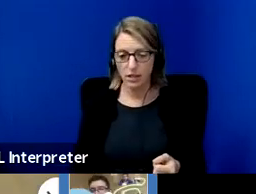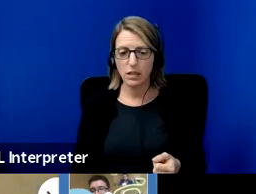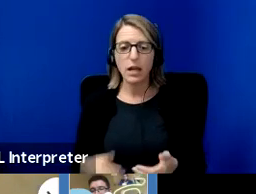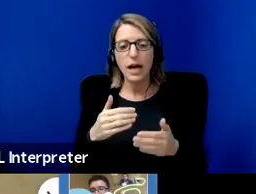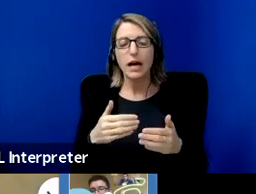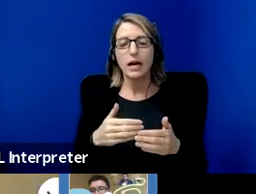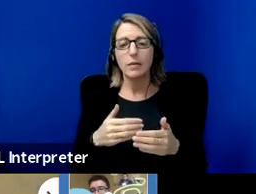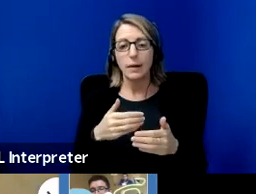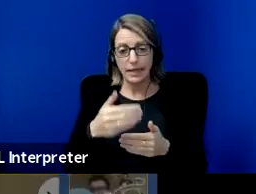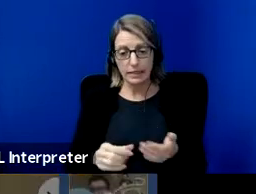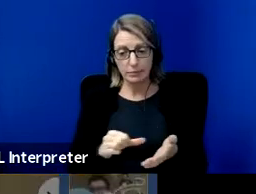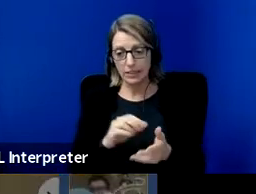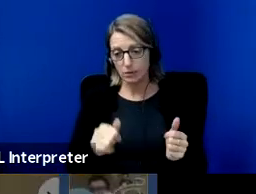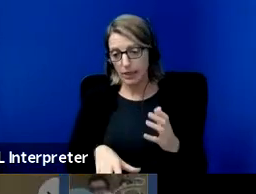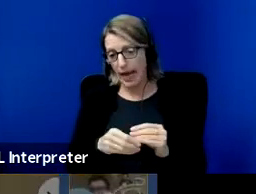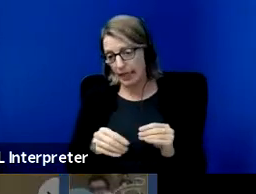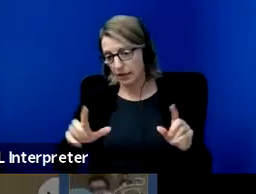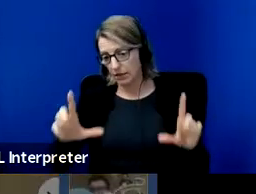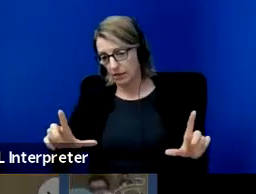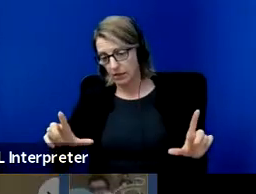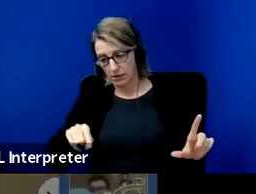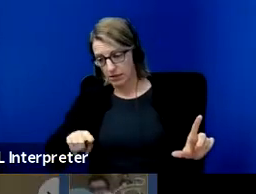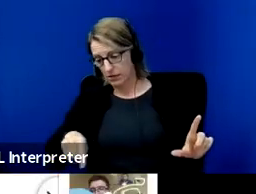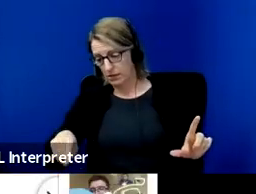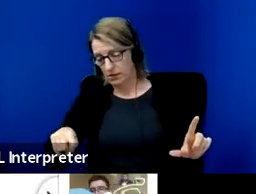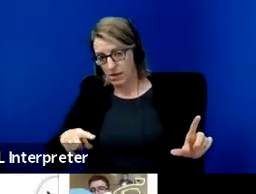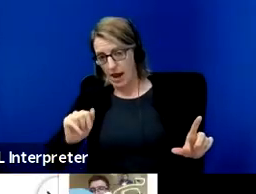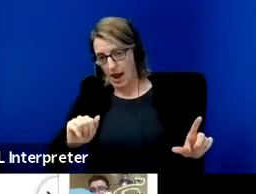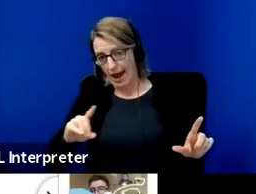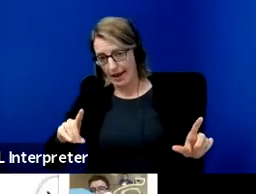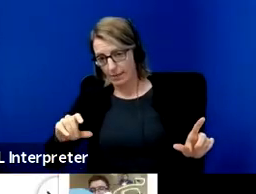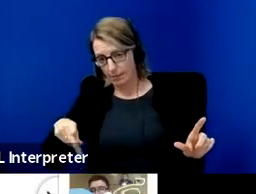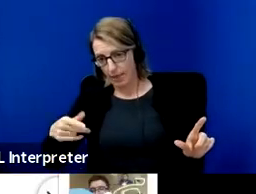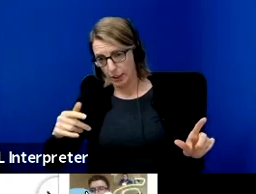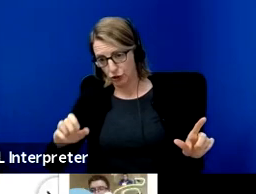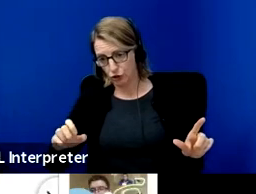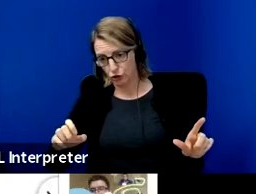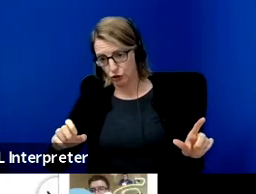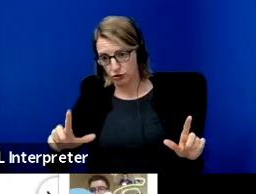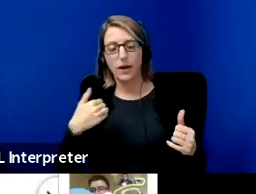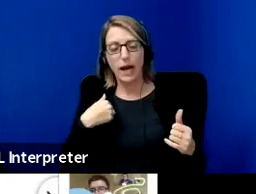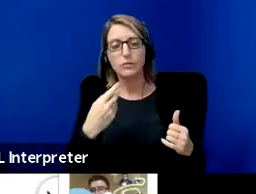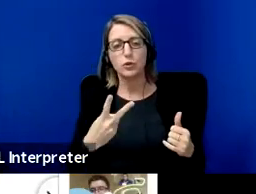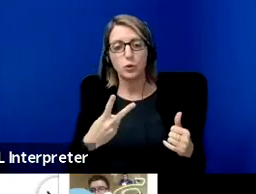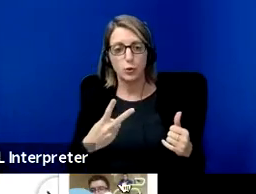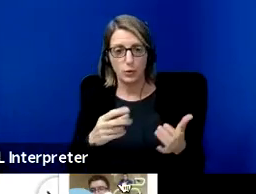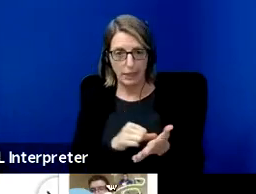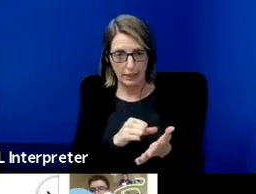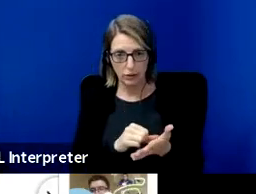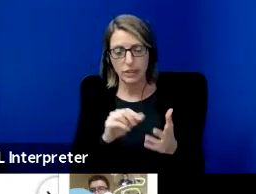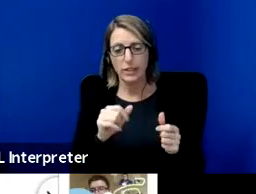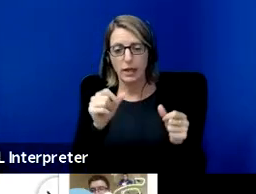here if I wanted to do a secondary page. Okay, so now I have 2 pages that I can post to their